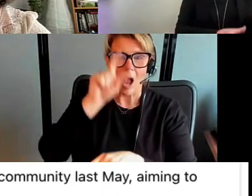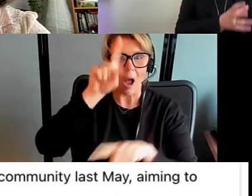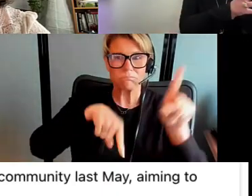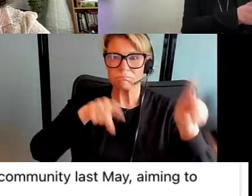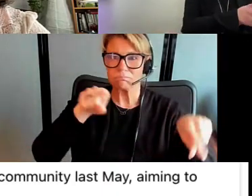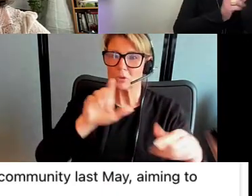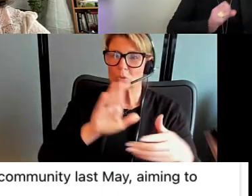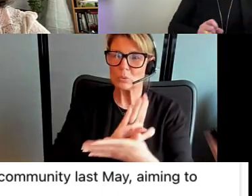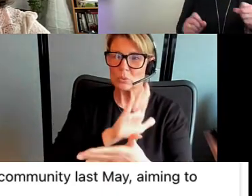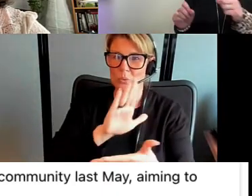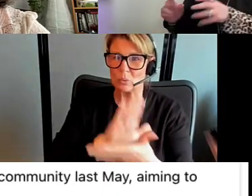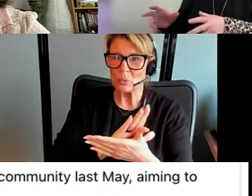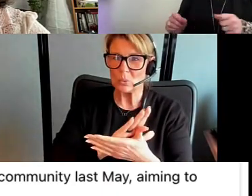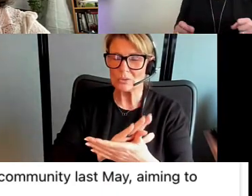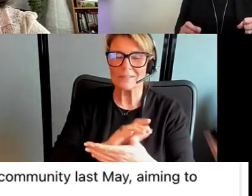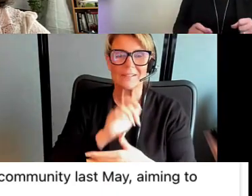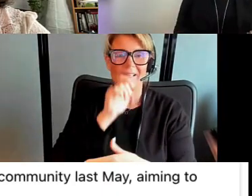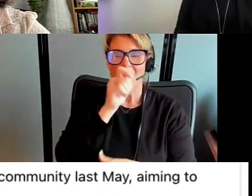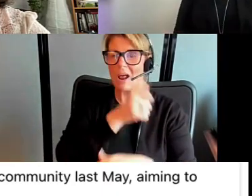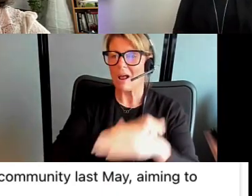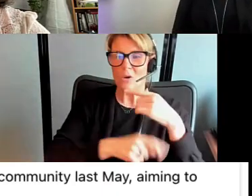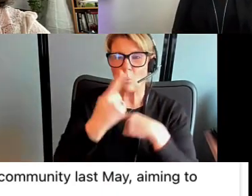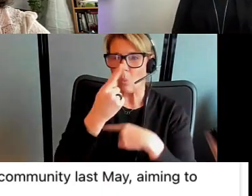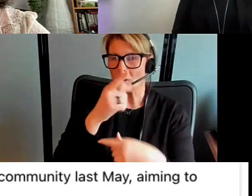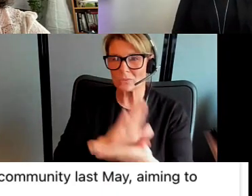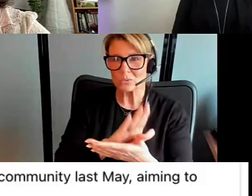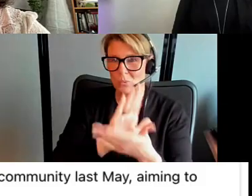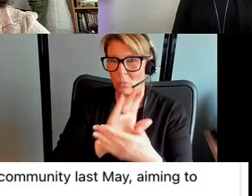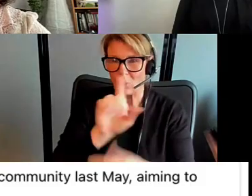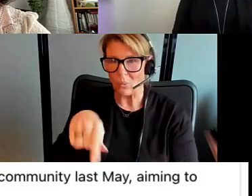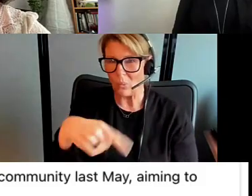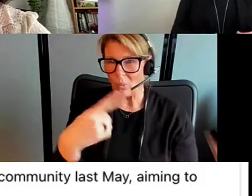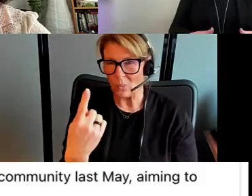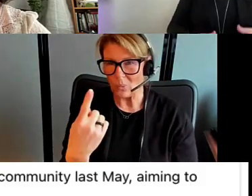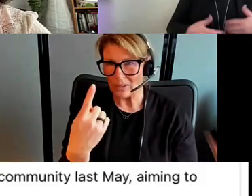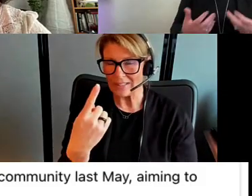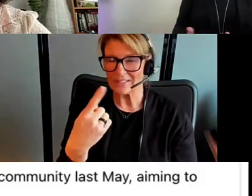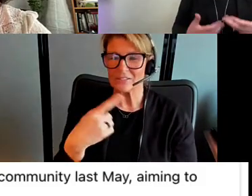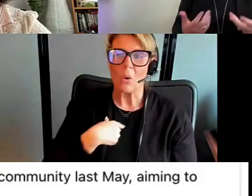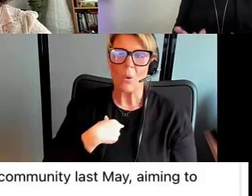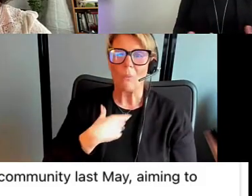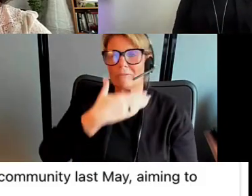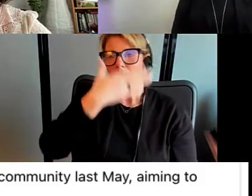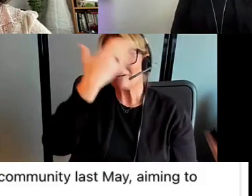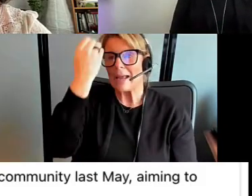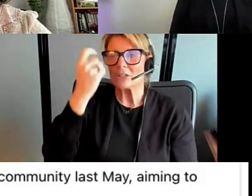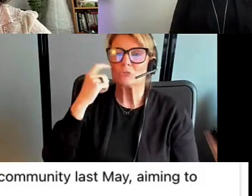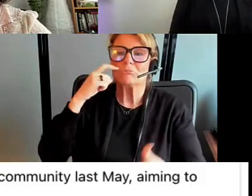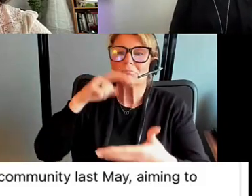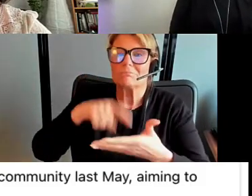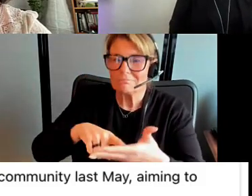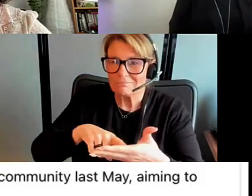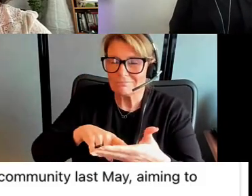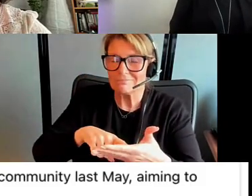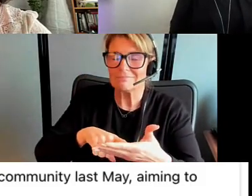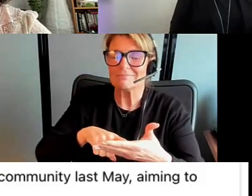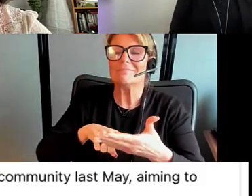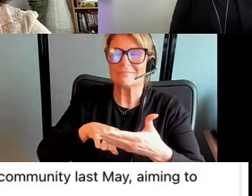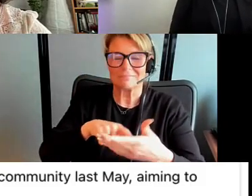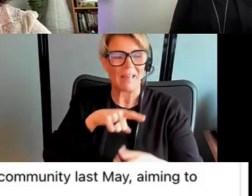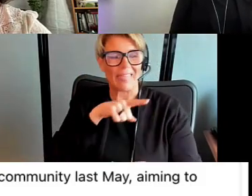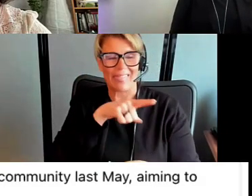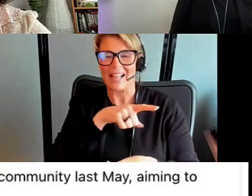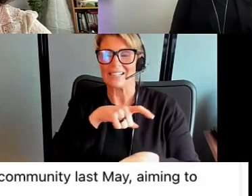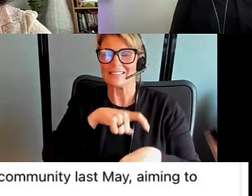actually, belong to St. Charles or St. Albert's. So they're getting recognition, and they